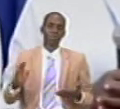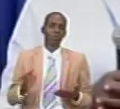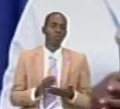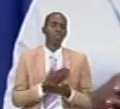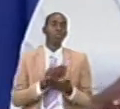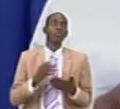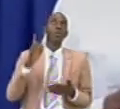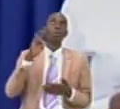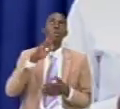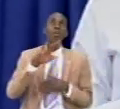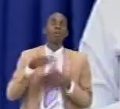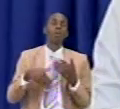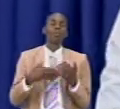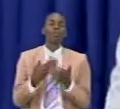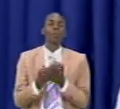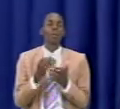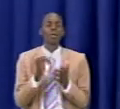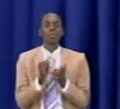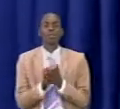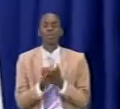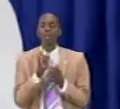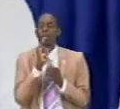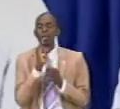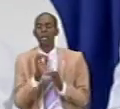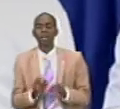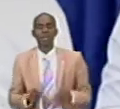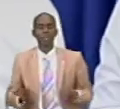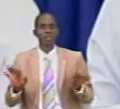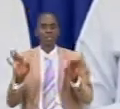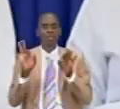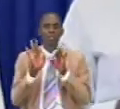you are all the mothers